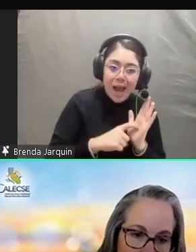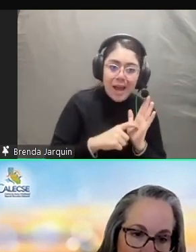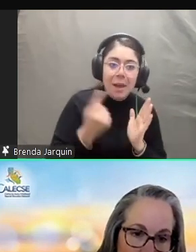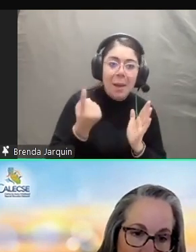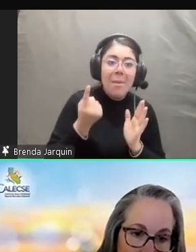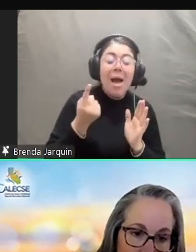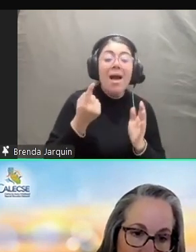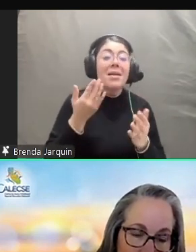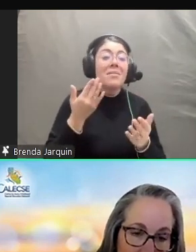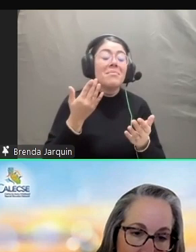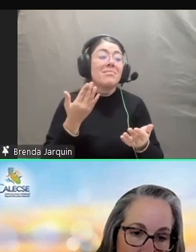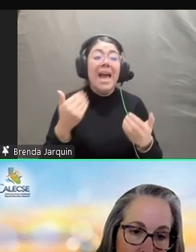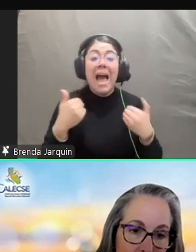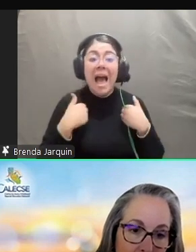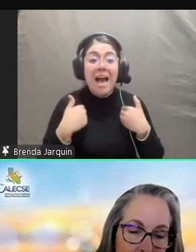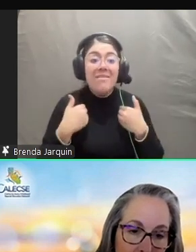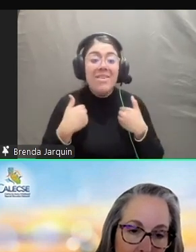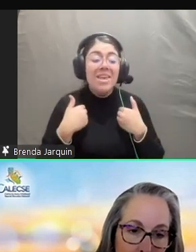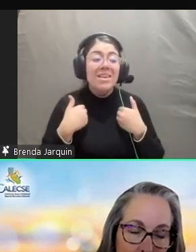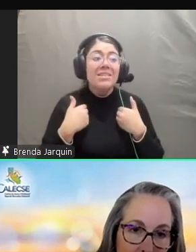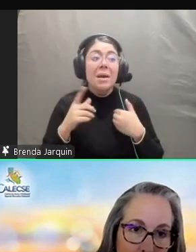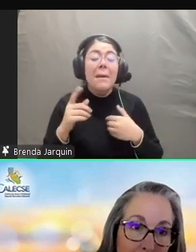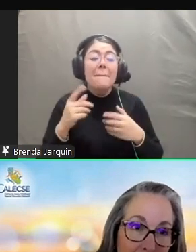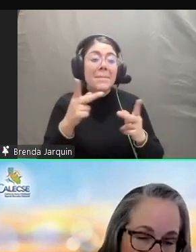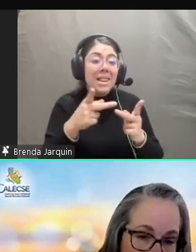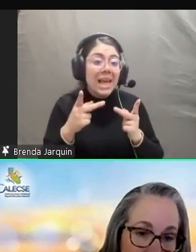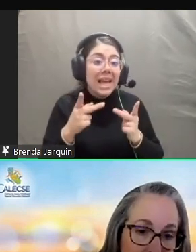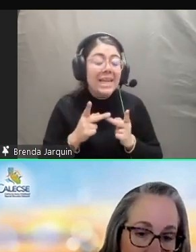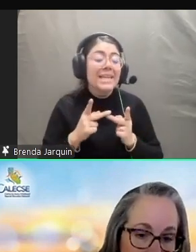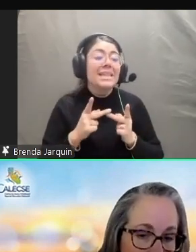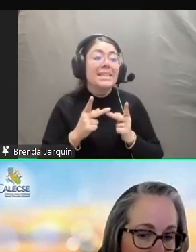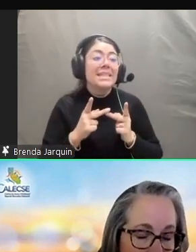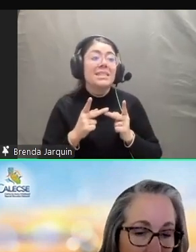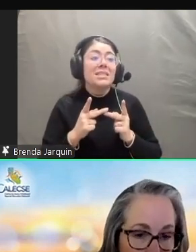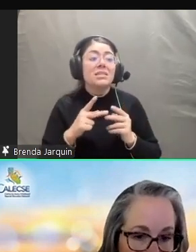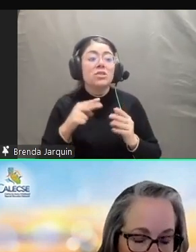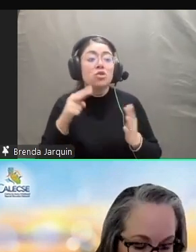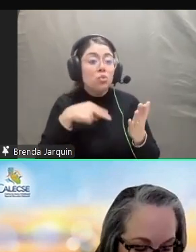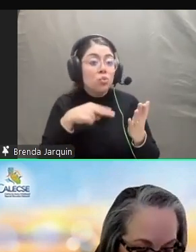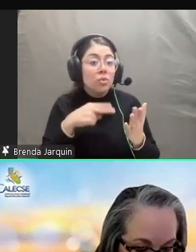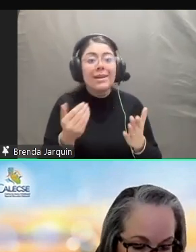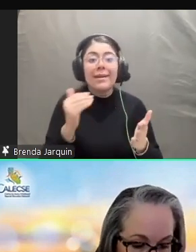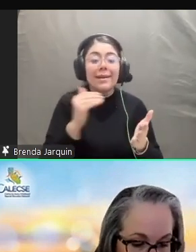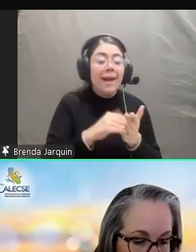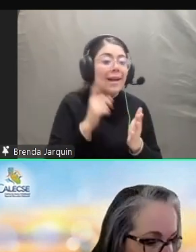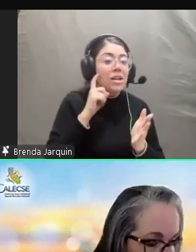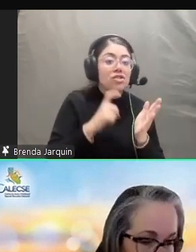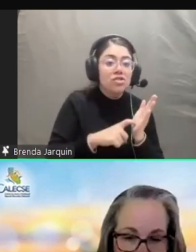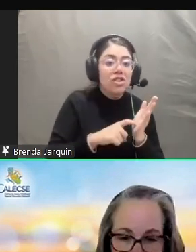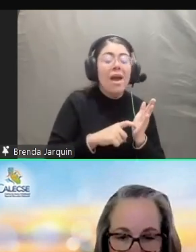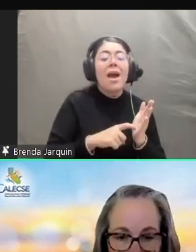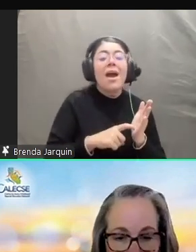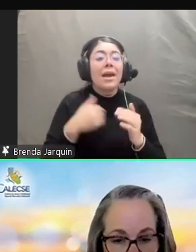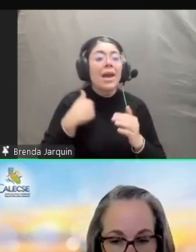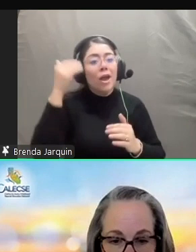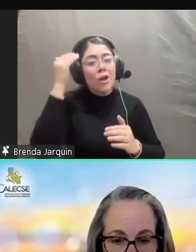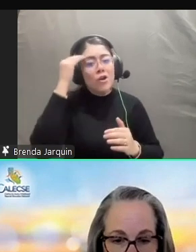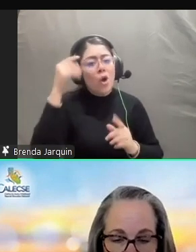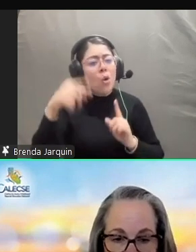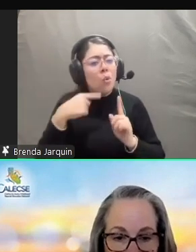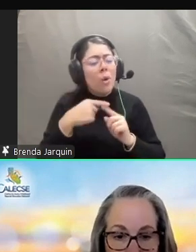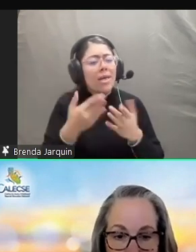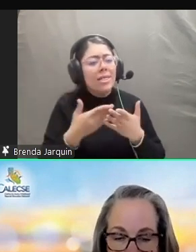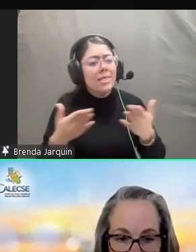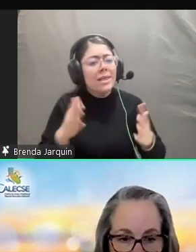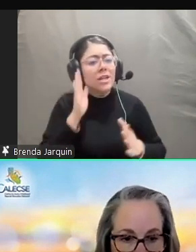changes and really being able to visit those in a productive manner is very, very helpful. So I just wanted to offer those, and I